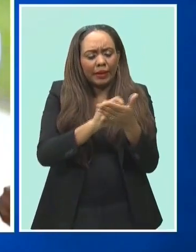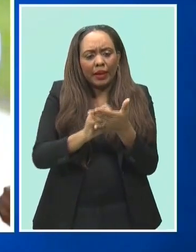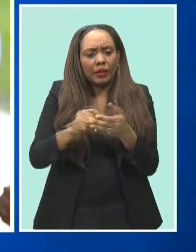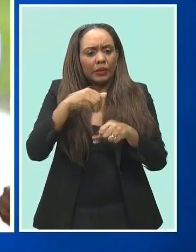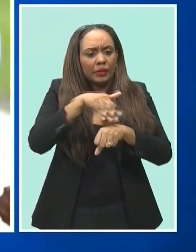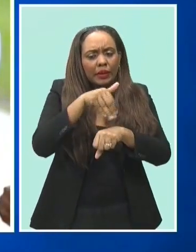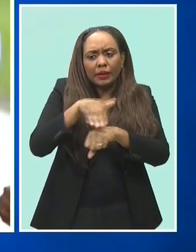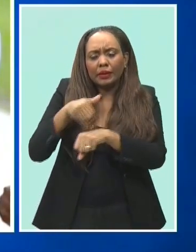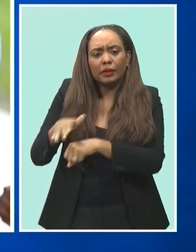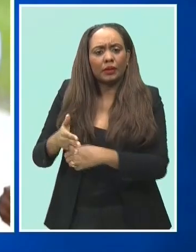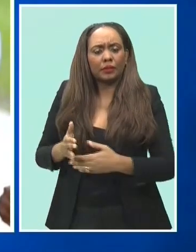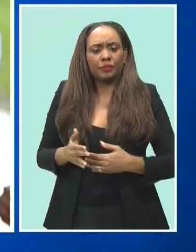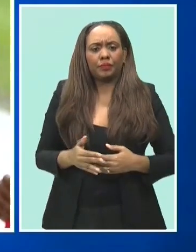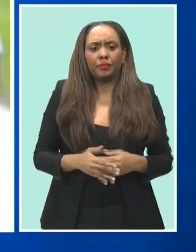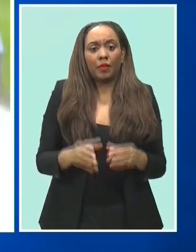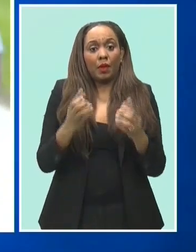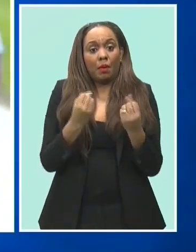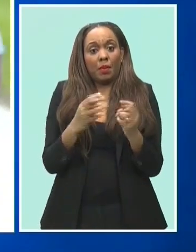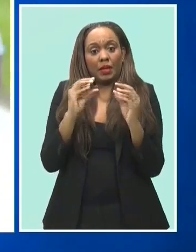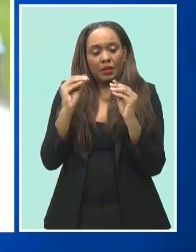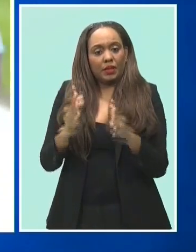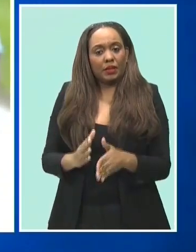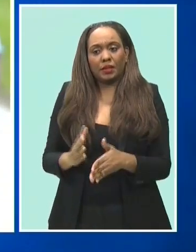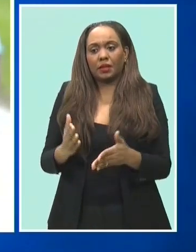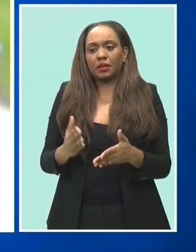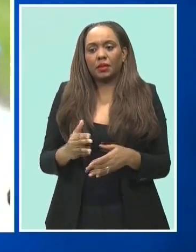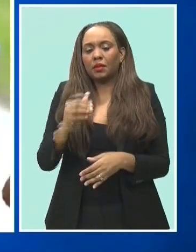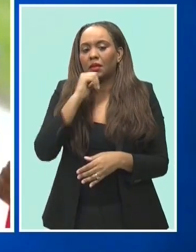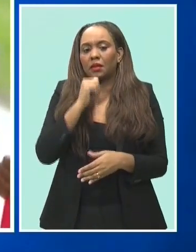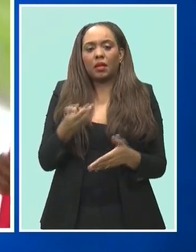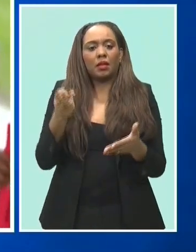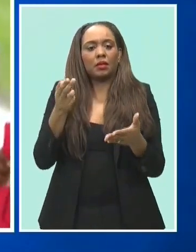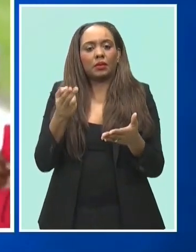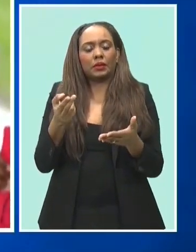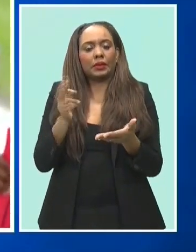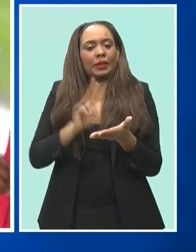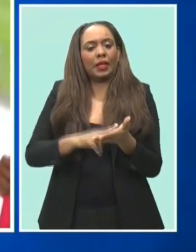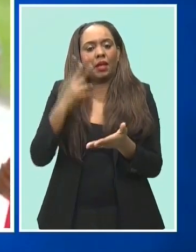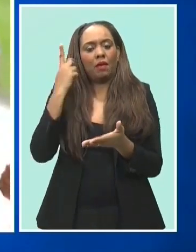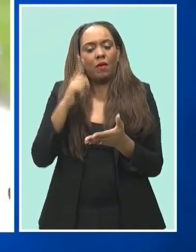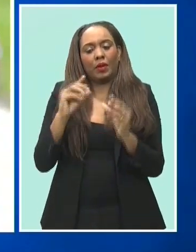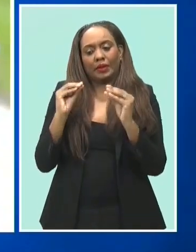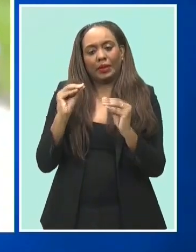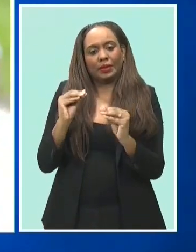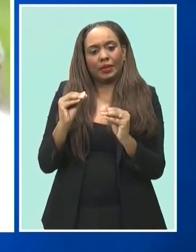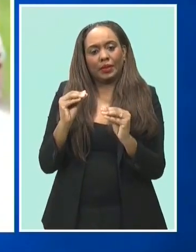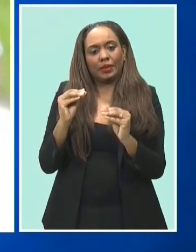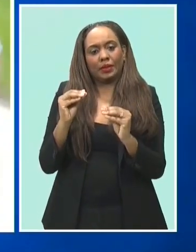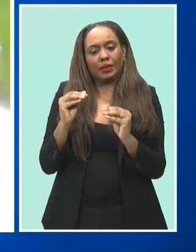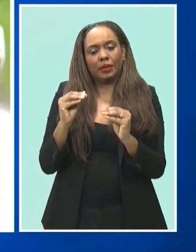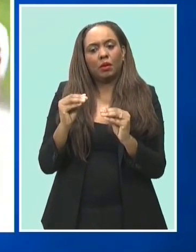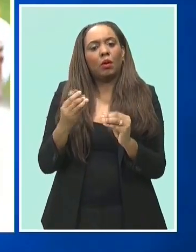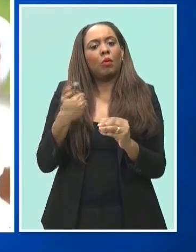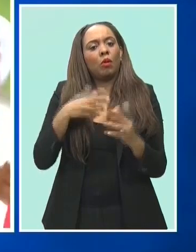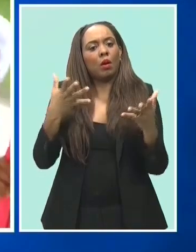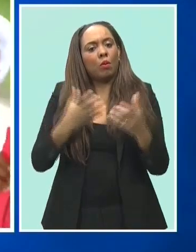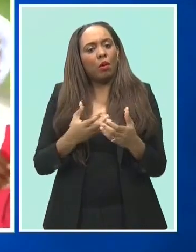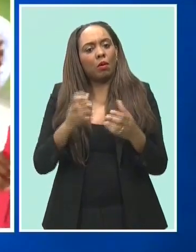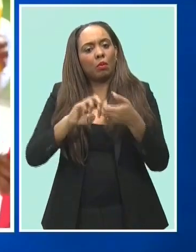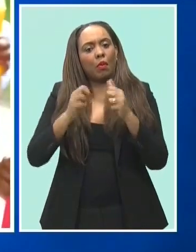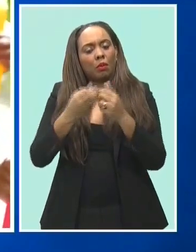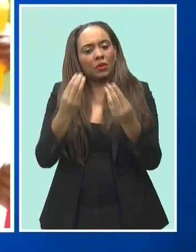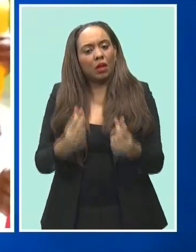office, many teachers here have not signed their ACRs for the new school term. So these issues are ongoing and we need these issues to be